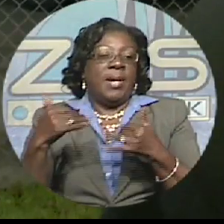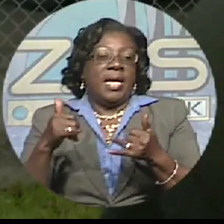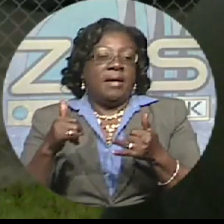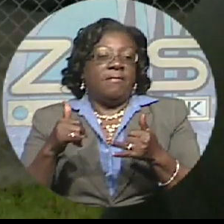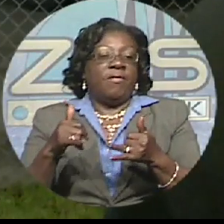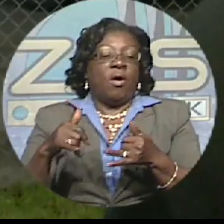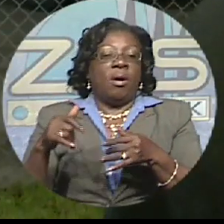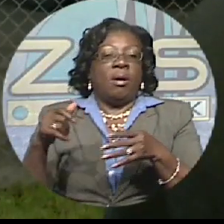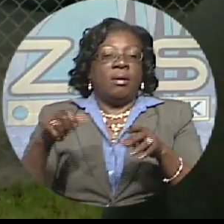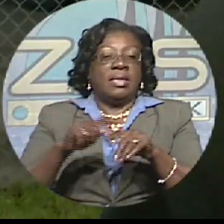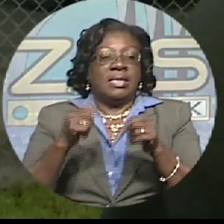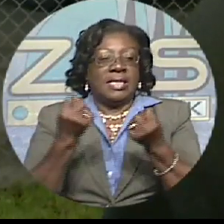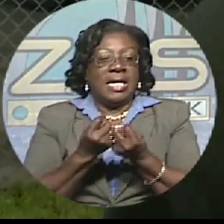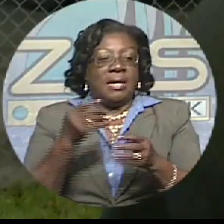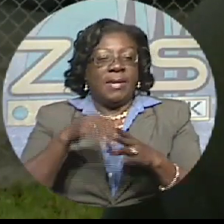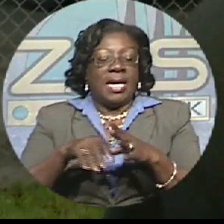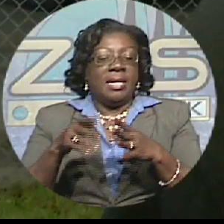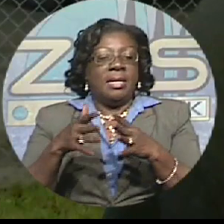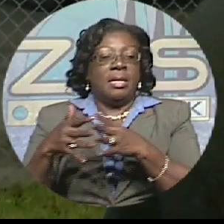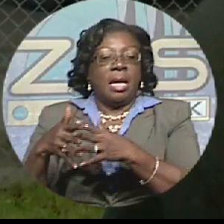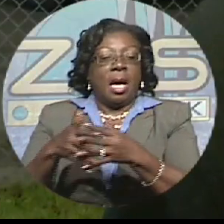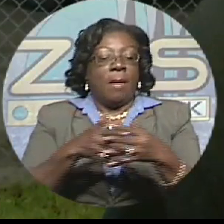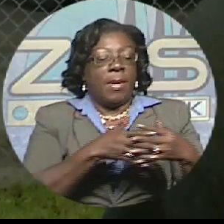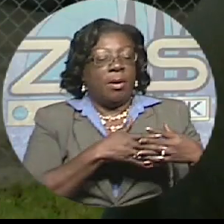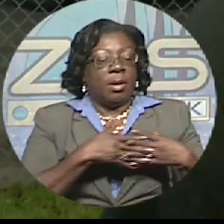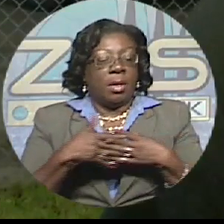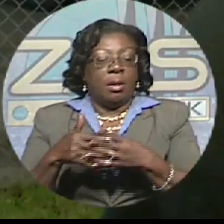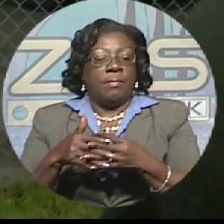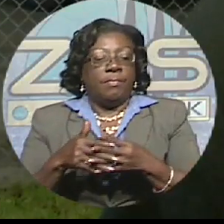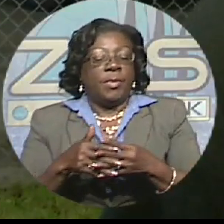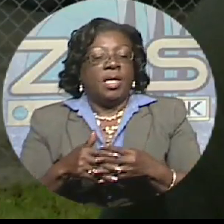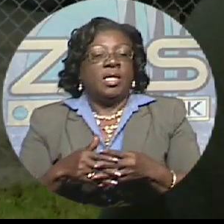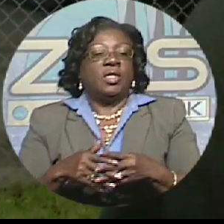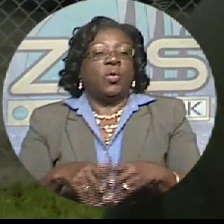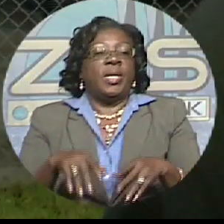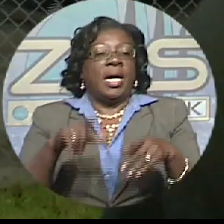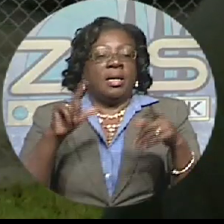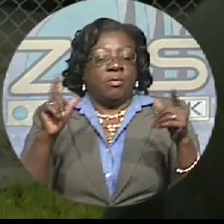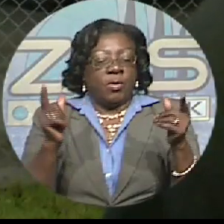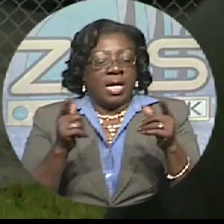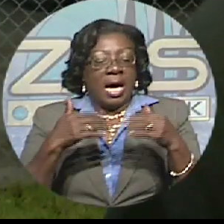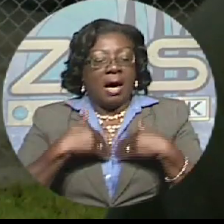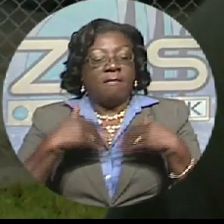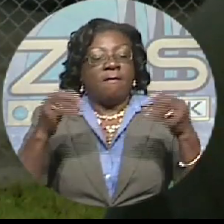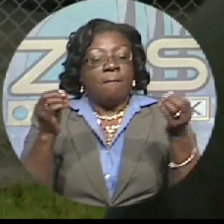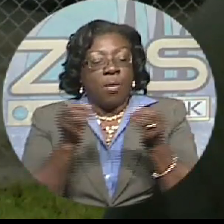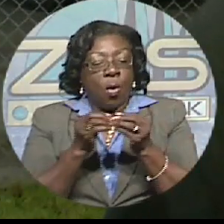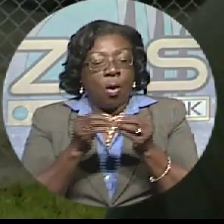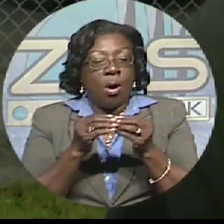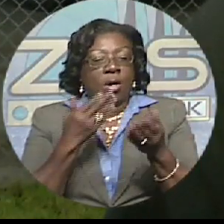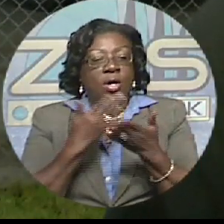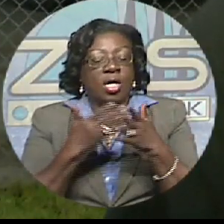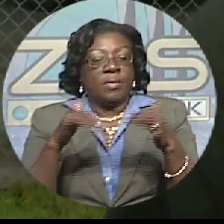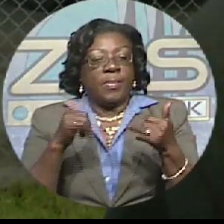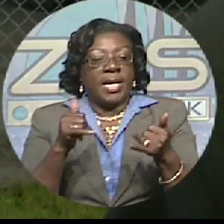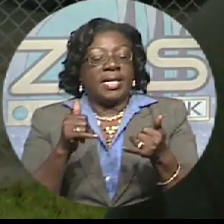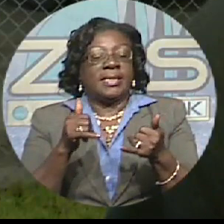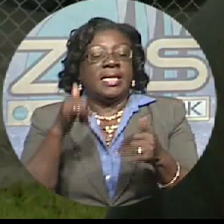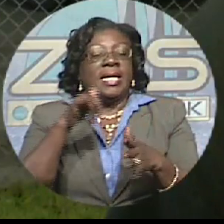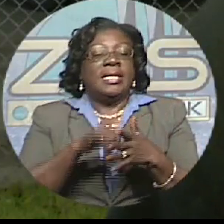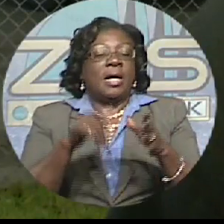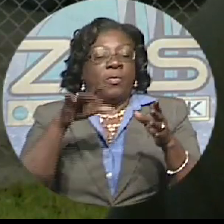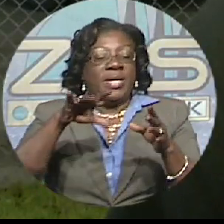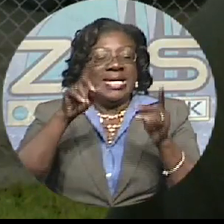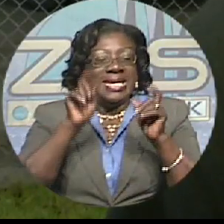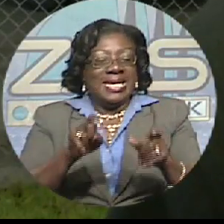the Cincinnati Reds. So therefore we have abundance of talents like Quinton Roll and others who are around here that we need to look for and have them